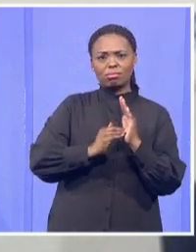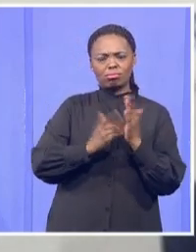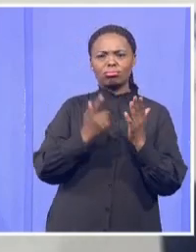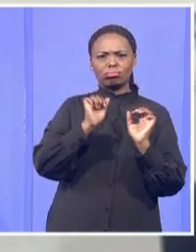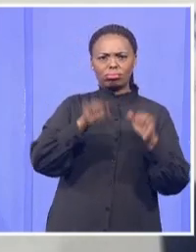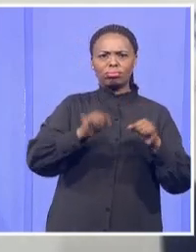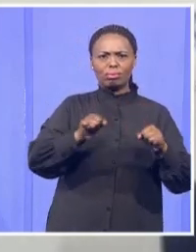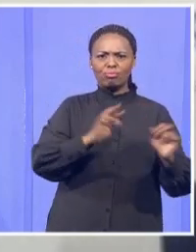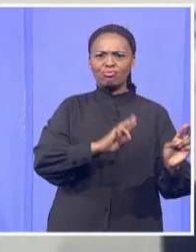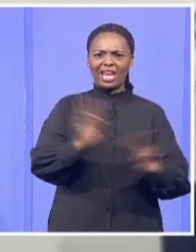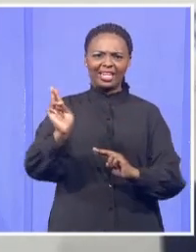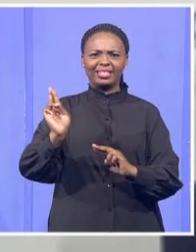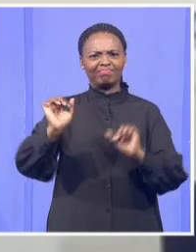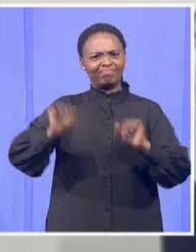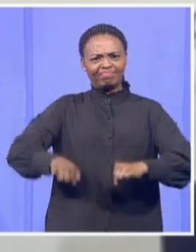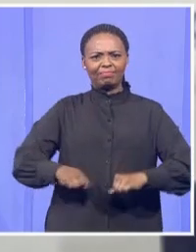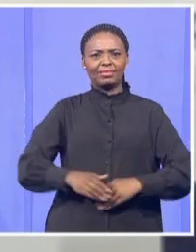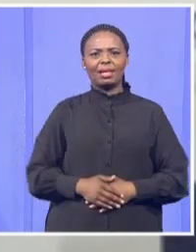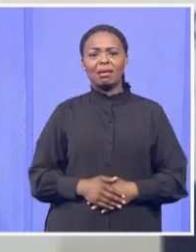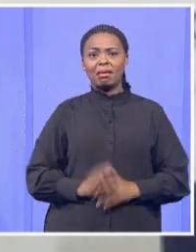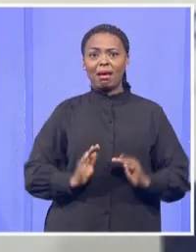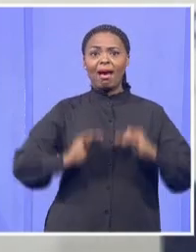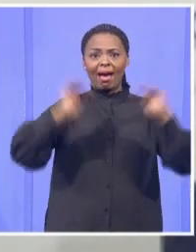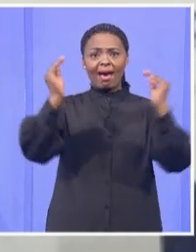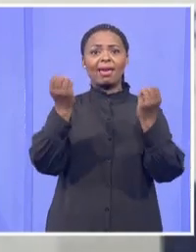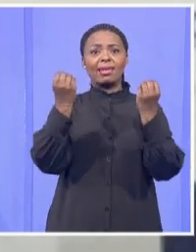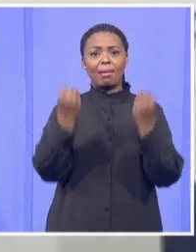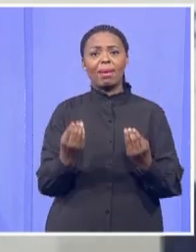that have registered this year.